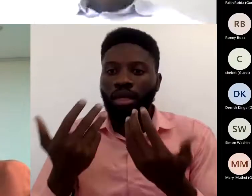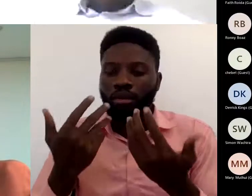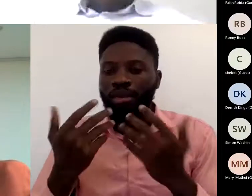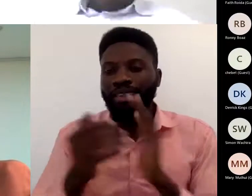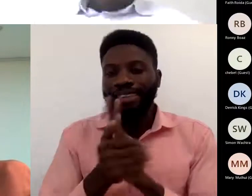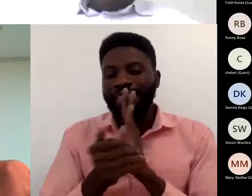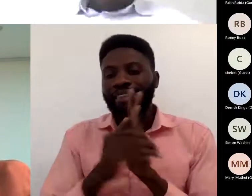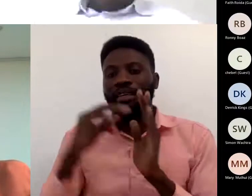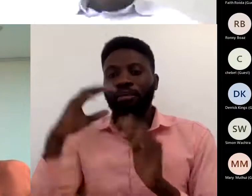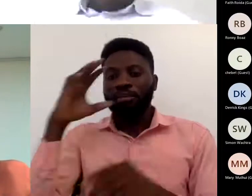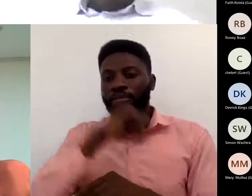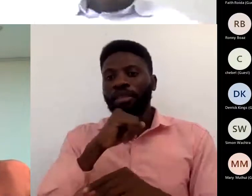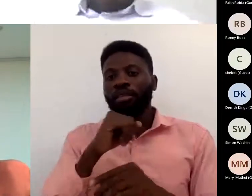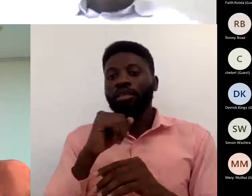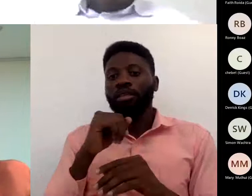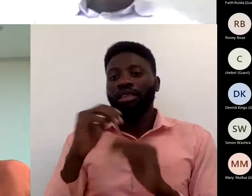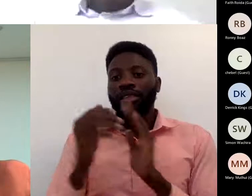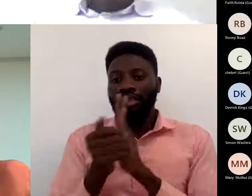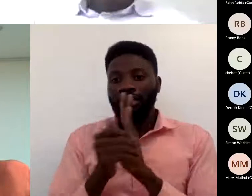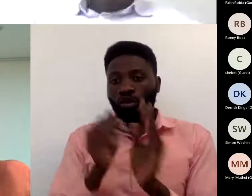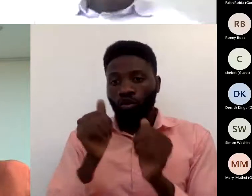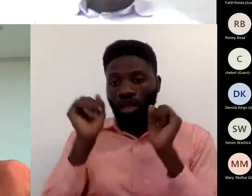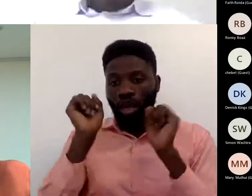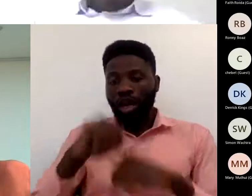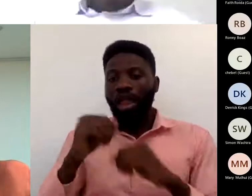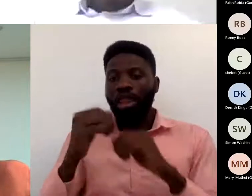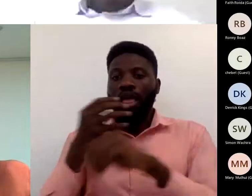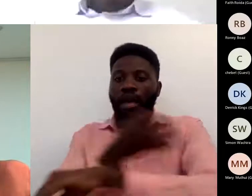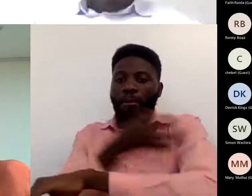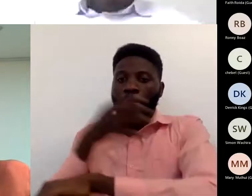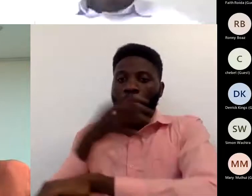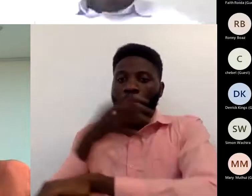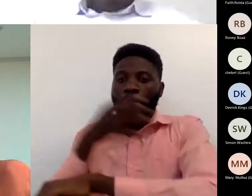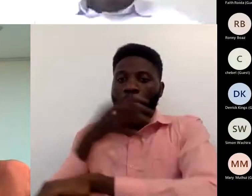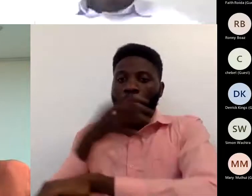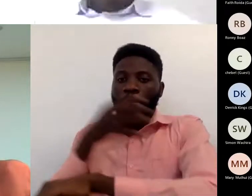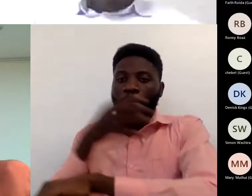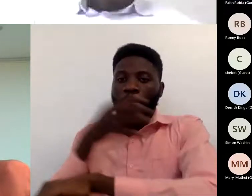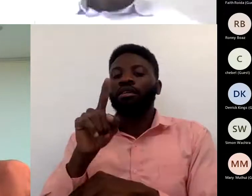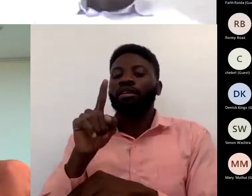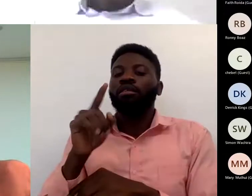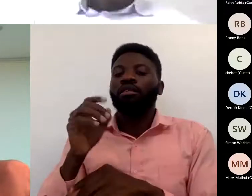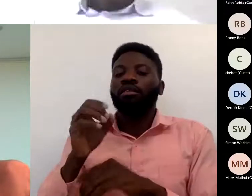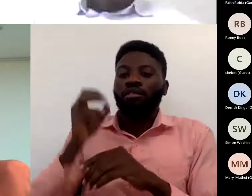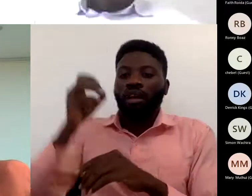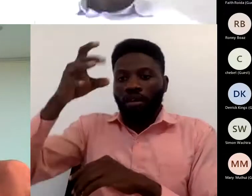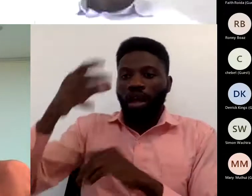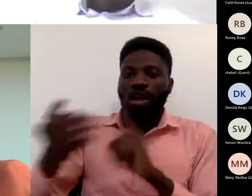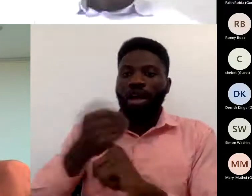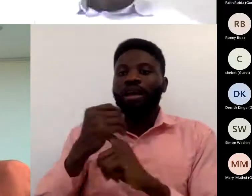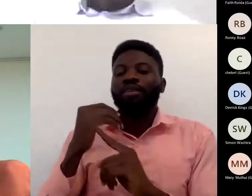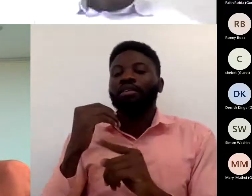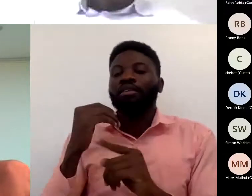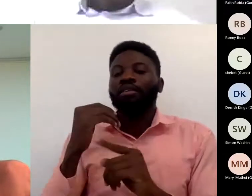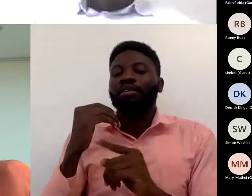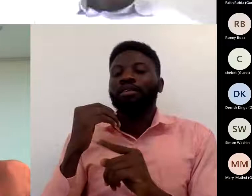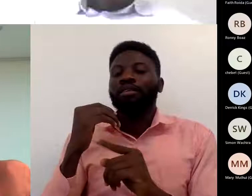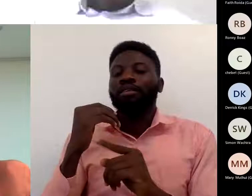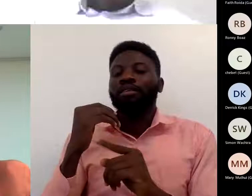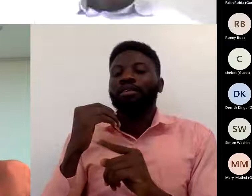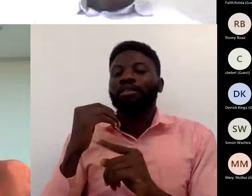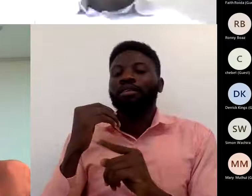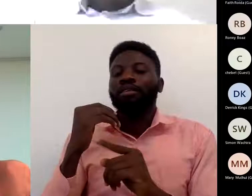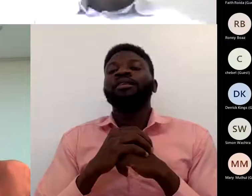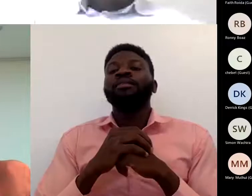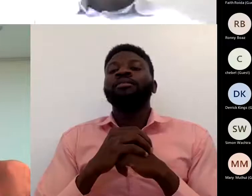that will empower them to get through employment. Very happy for the support